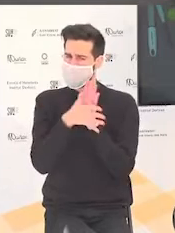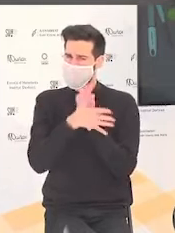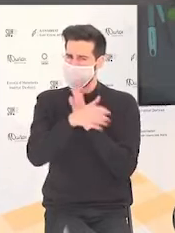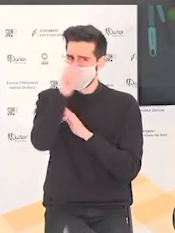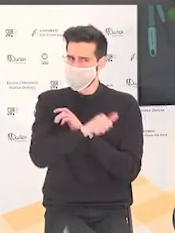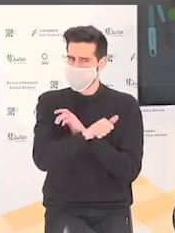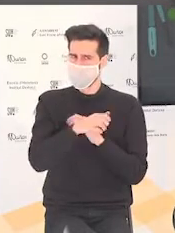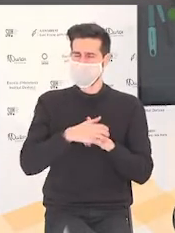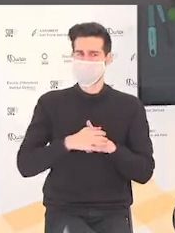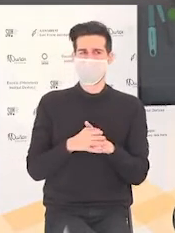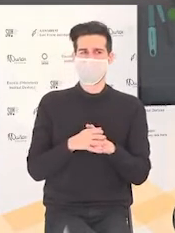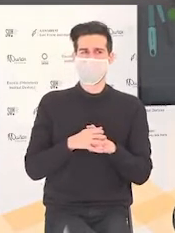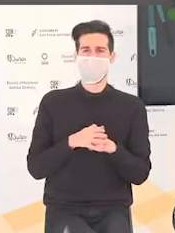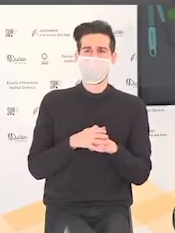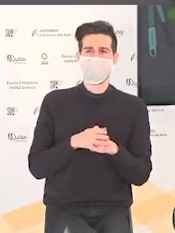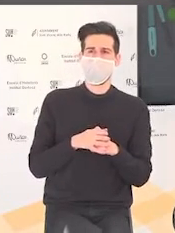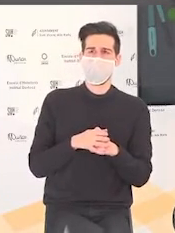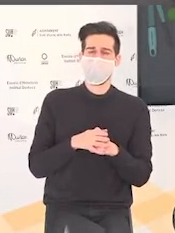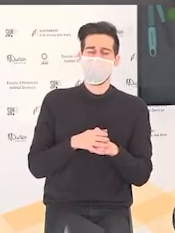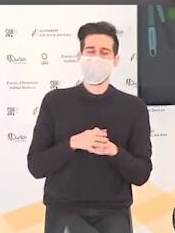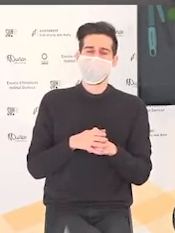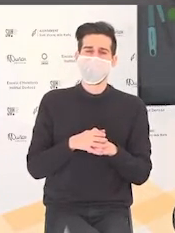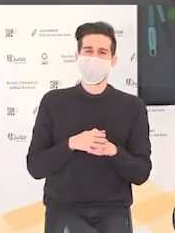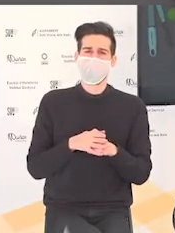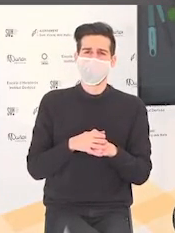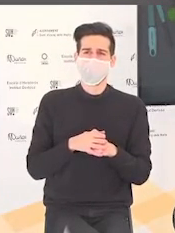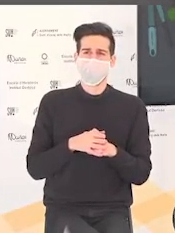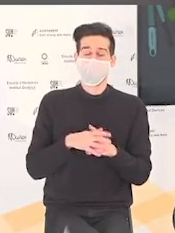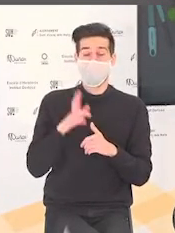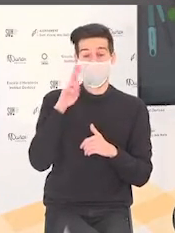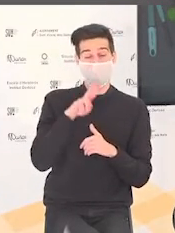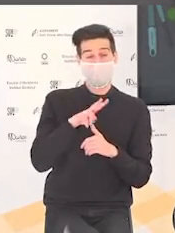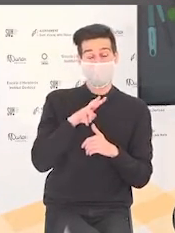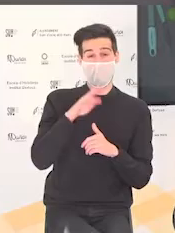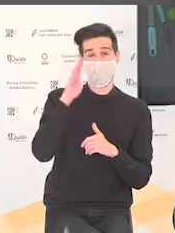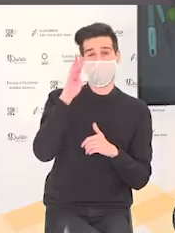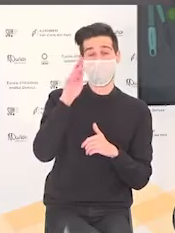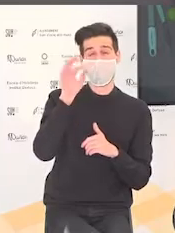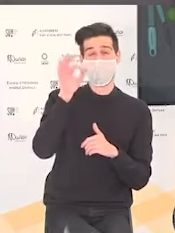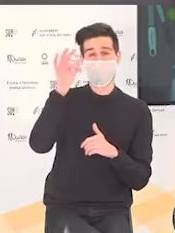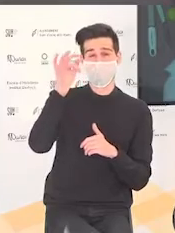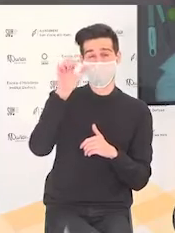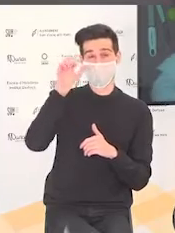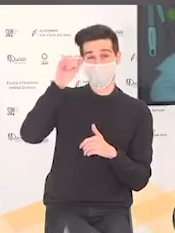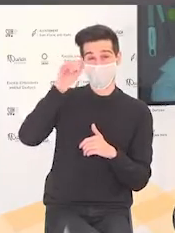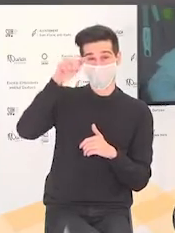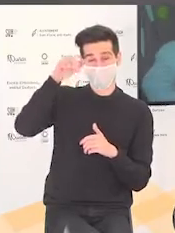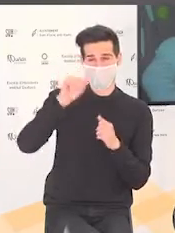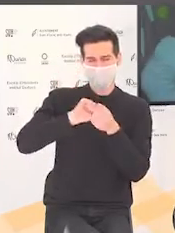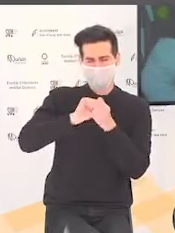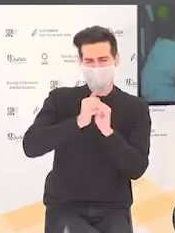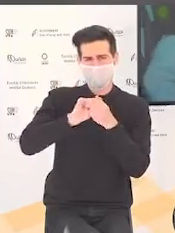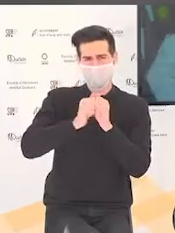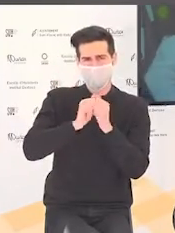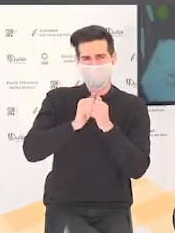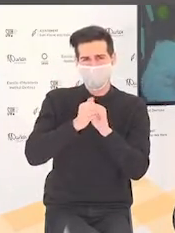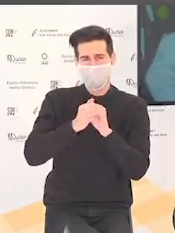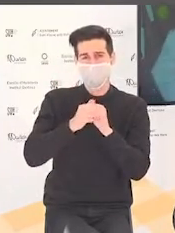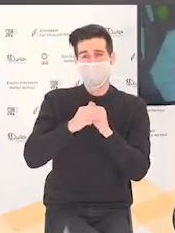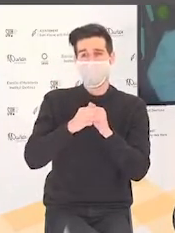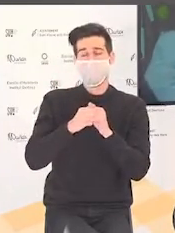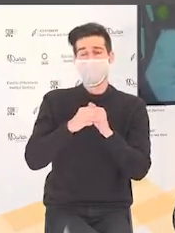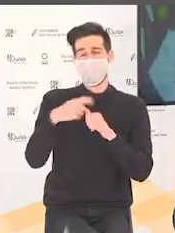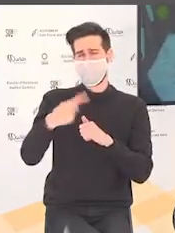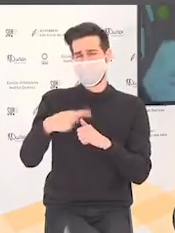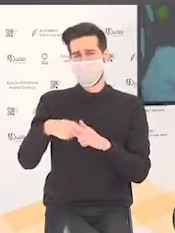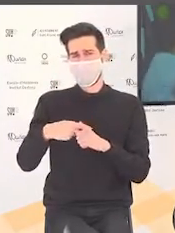lumpy. Verán que con las proteínas quedan algunos grumos. So I'm just going to just stir quickly. Así